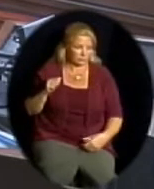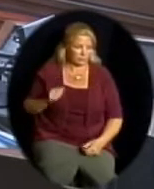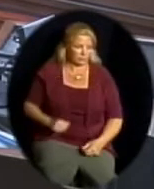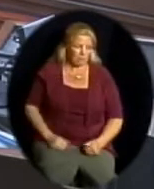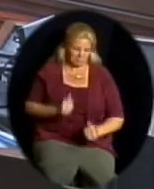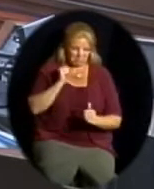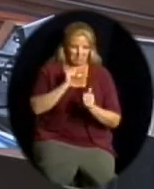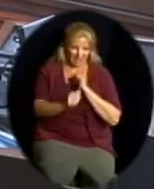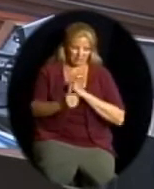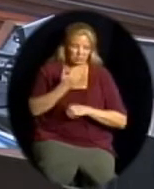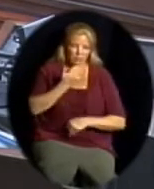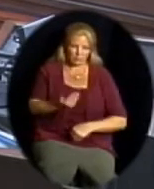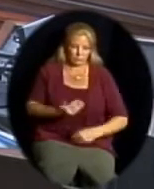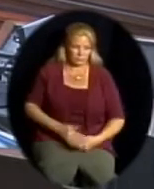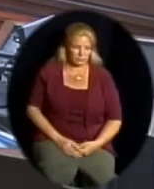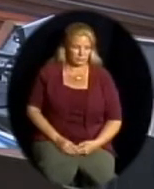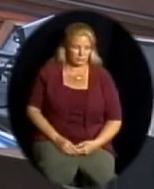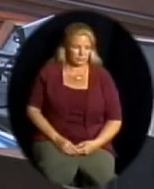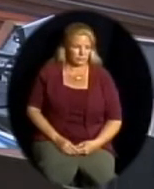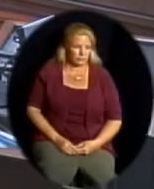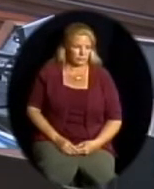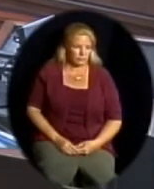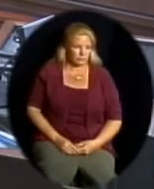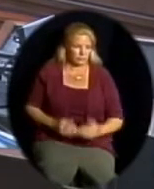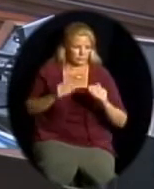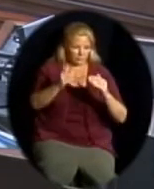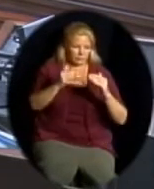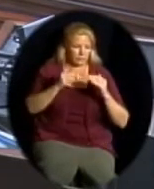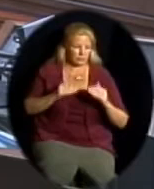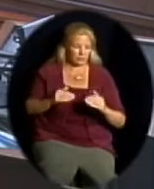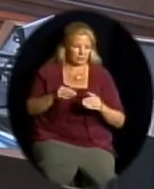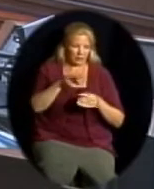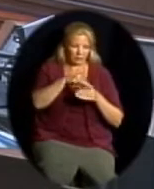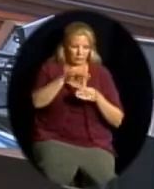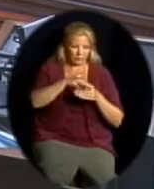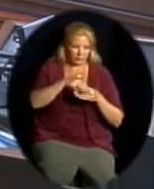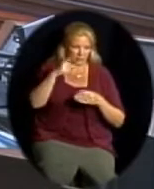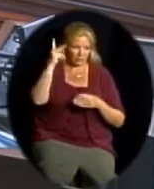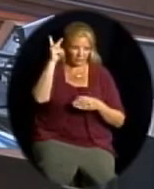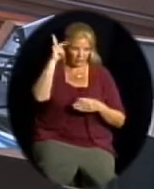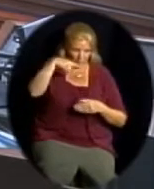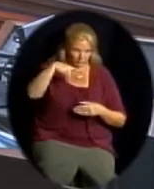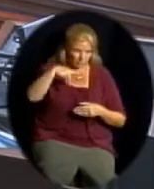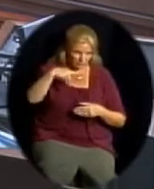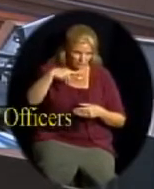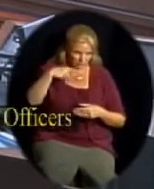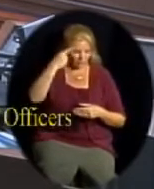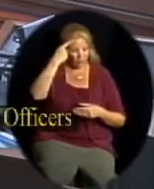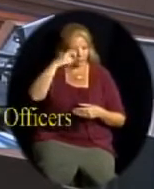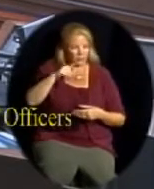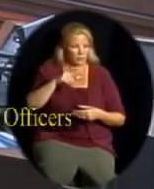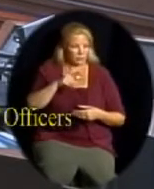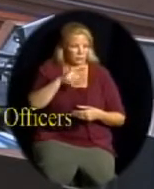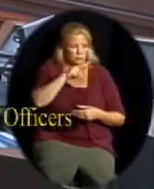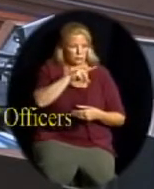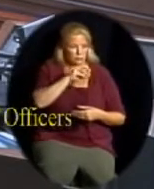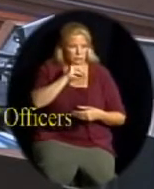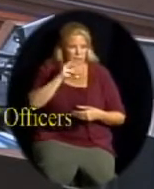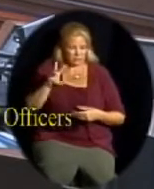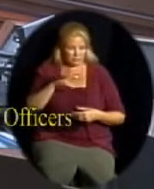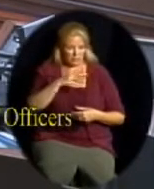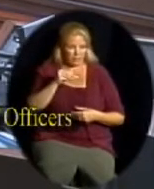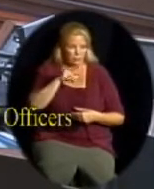Thank you very much. Next item is the Office of Vice President for the Board for the 06-07 school year, and the floor is open for